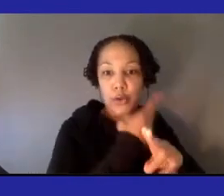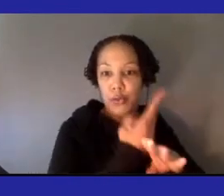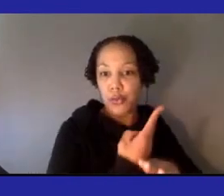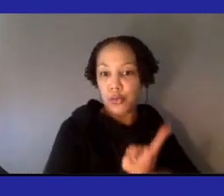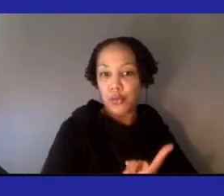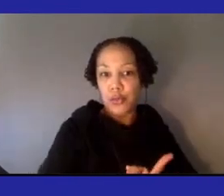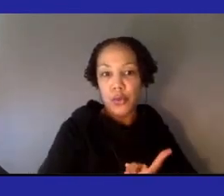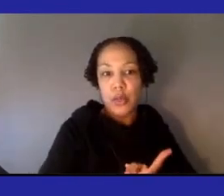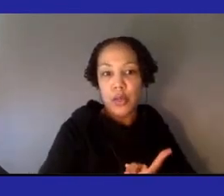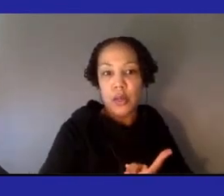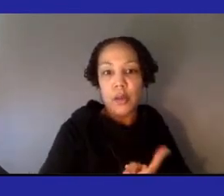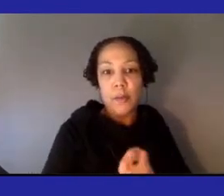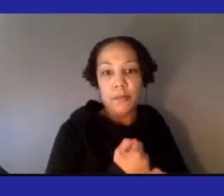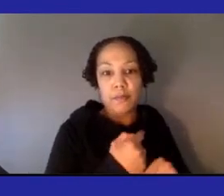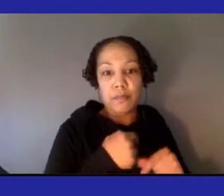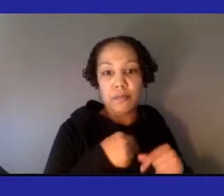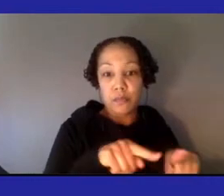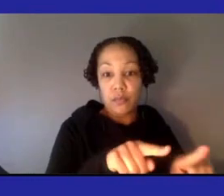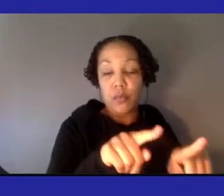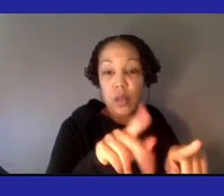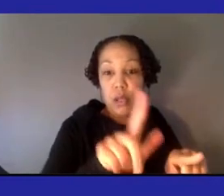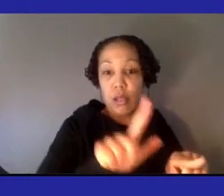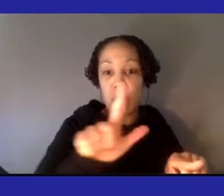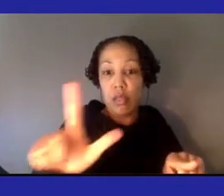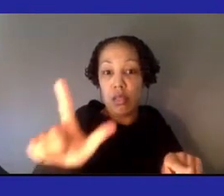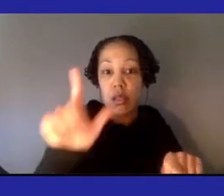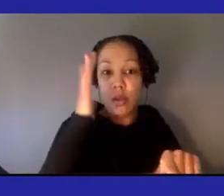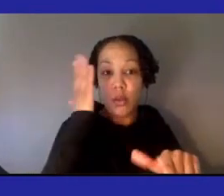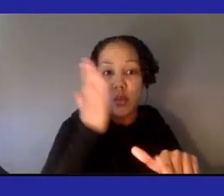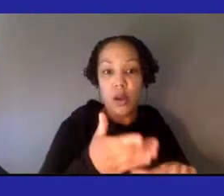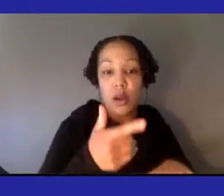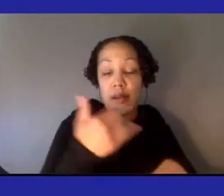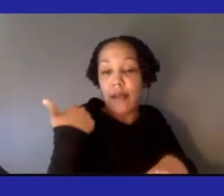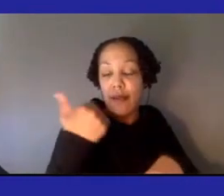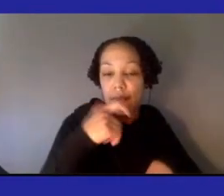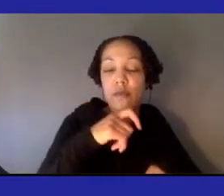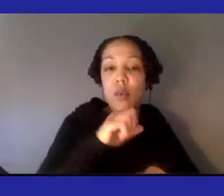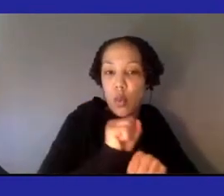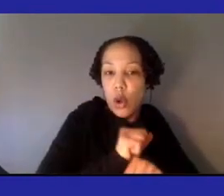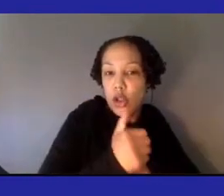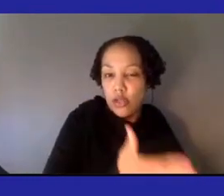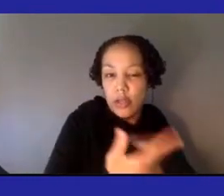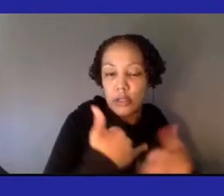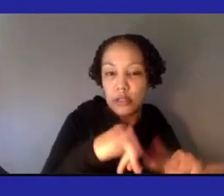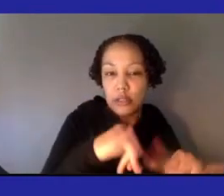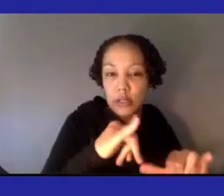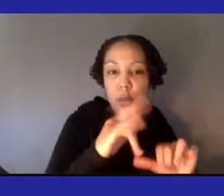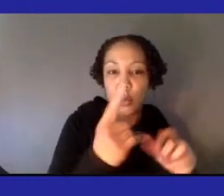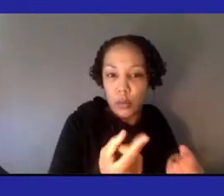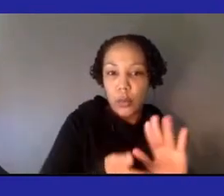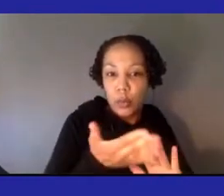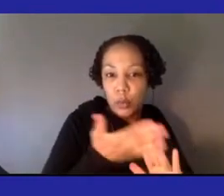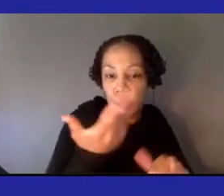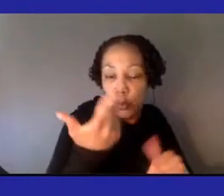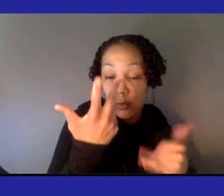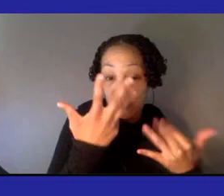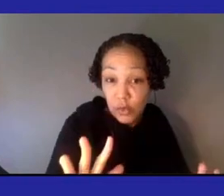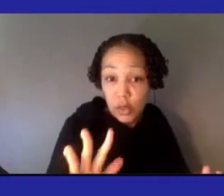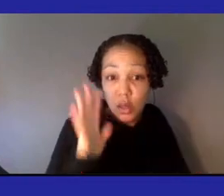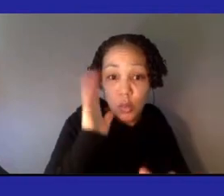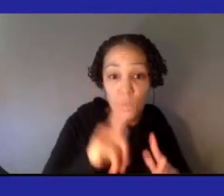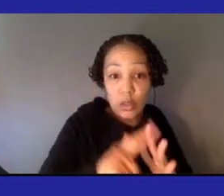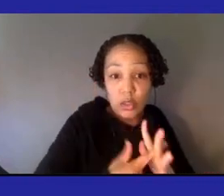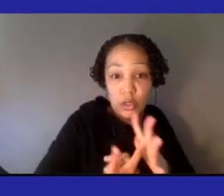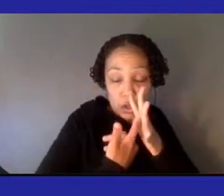commencing when the landlord completes their scope of work. So they still have a little bit of work that they have to do. Once they finish that work, that's when the clock starts for the two-year